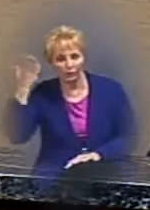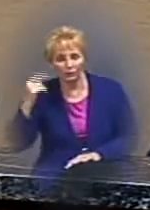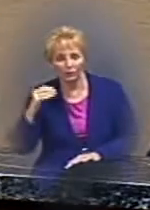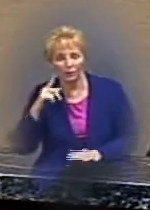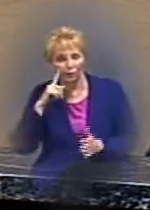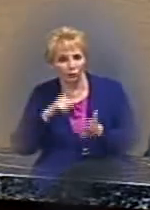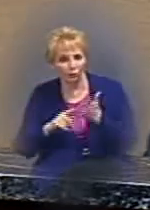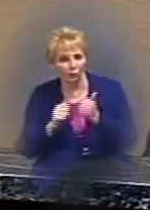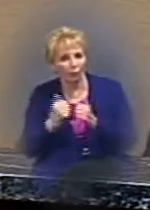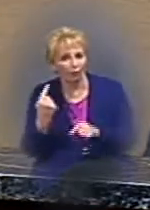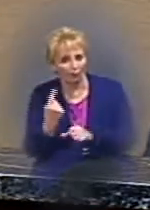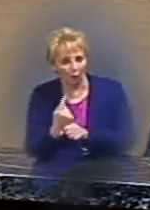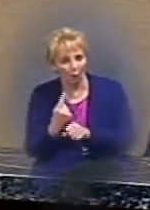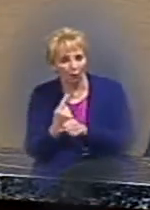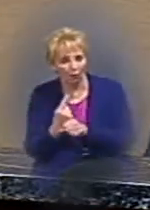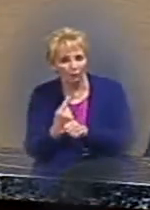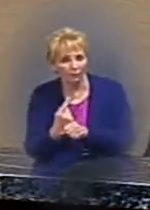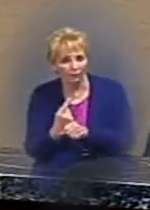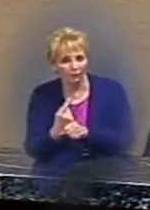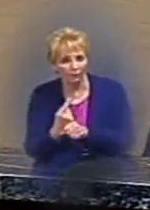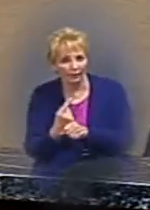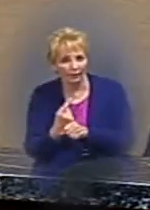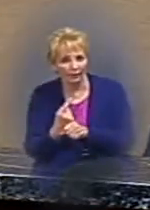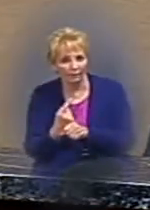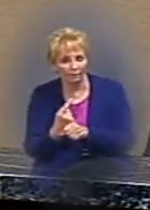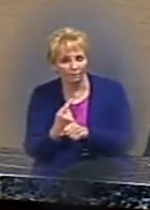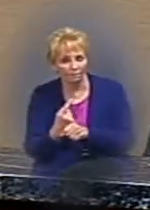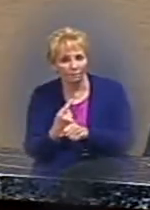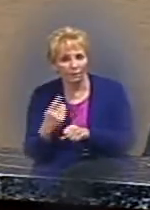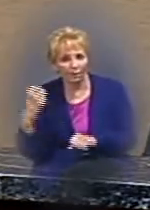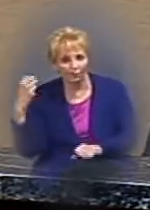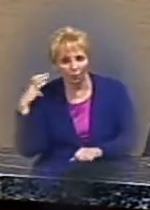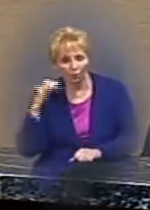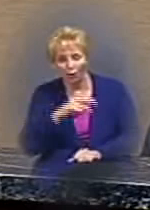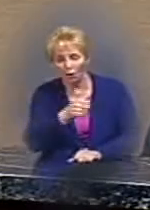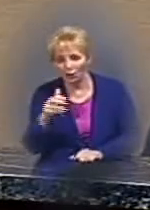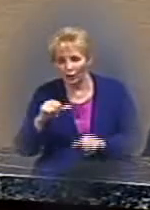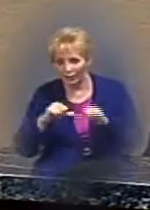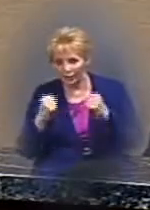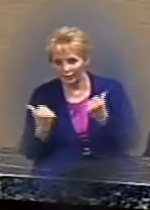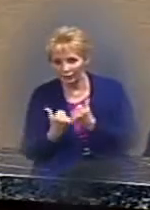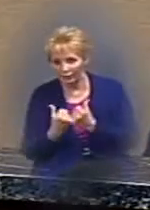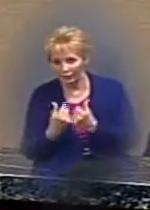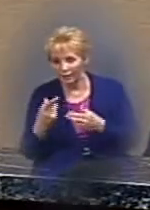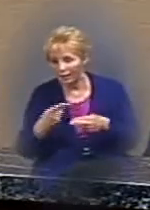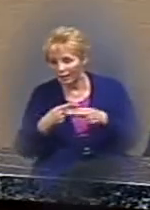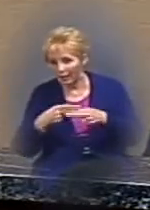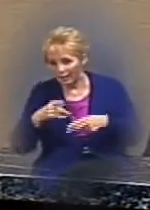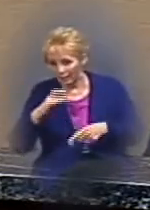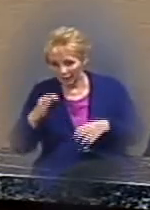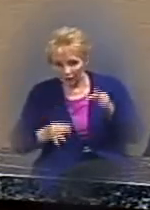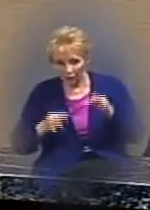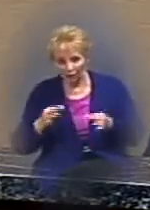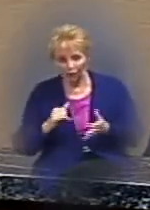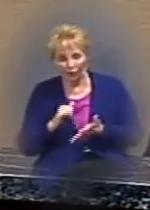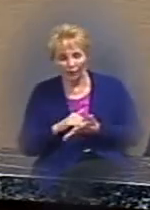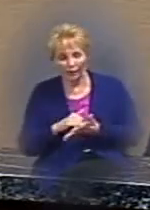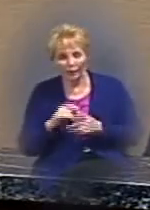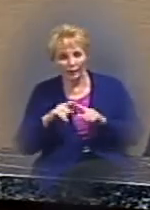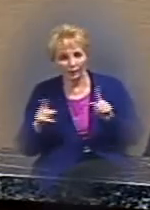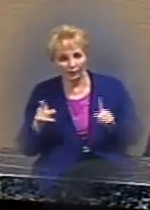check with the appropriate employee or other agency. Concerning public hearings, of course, there are different